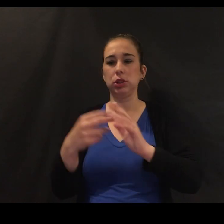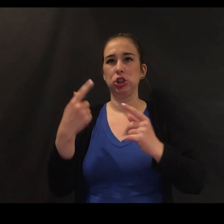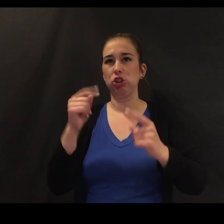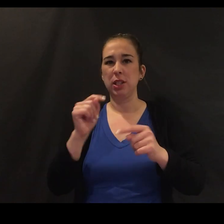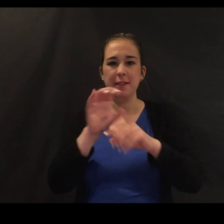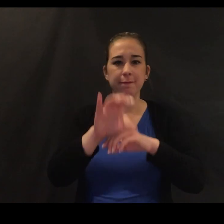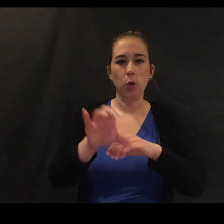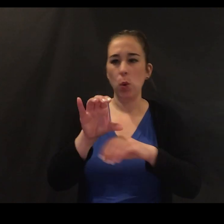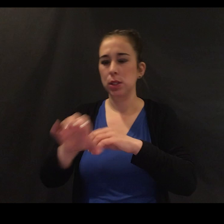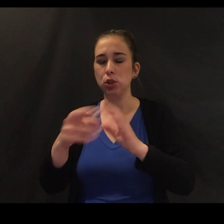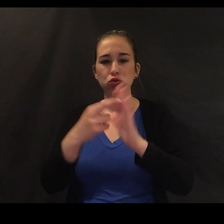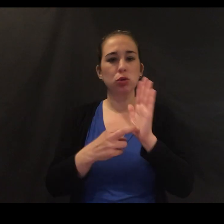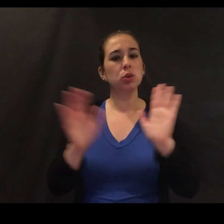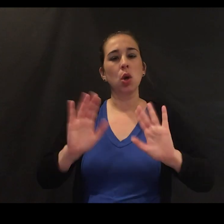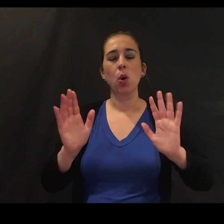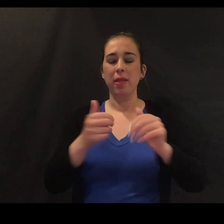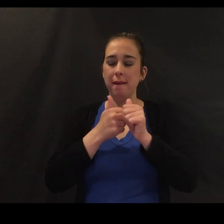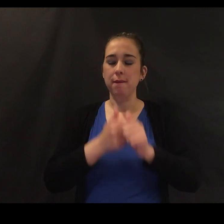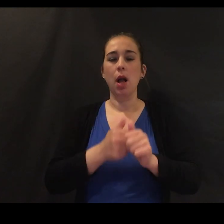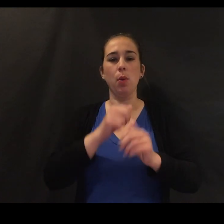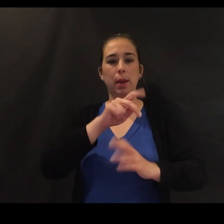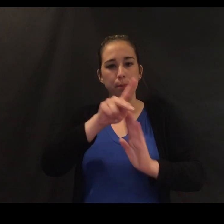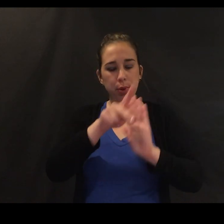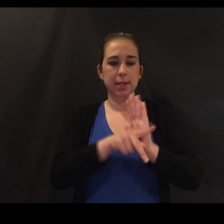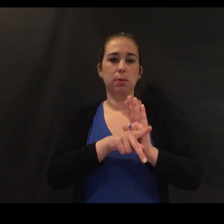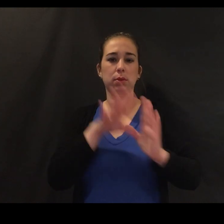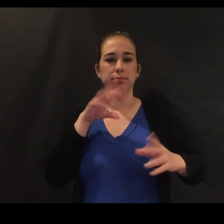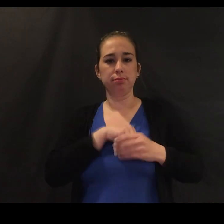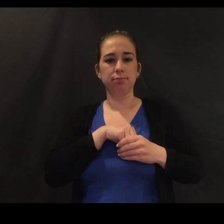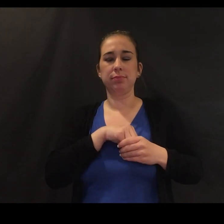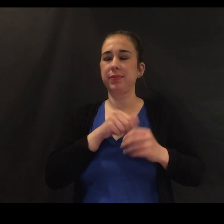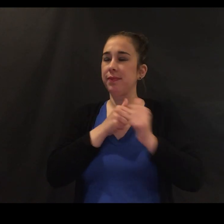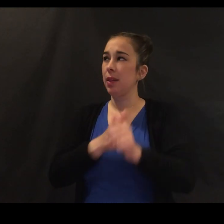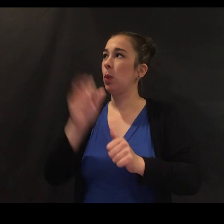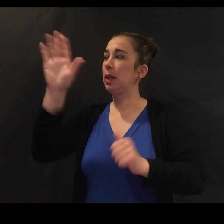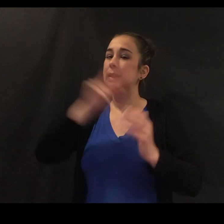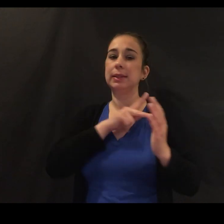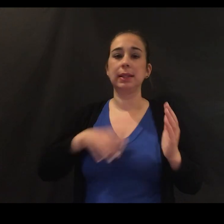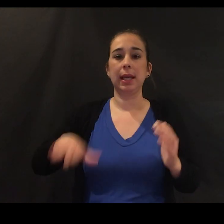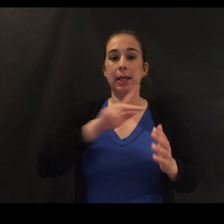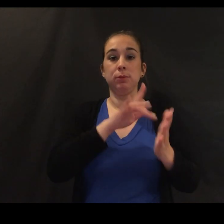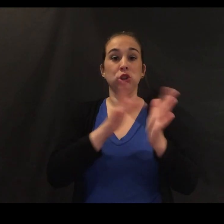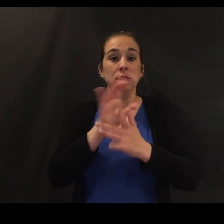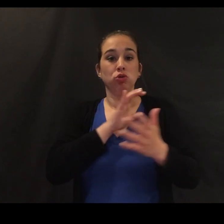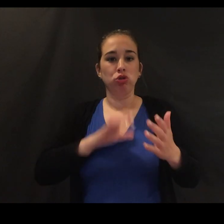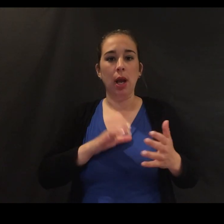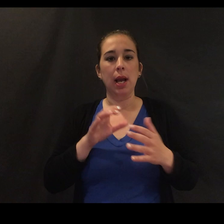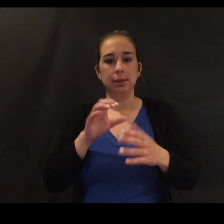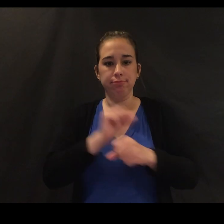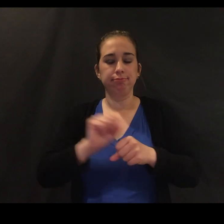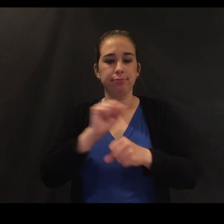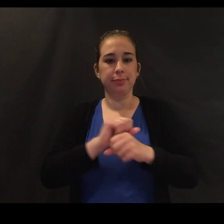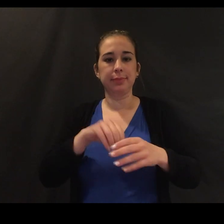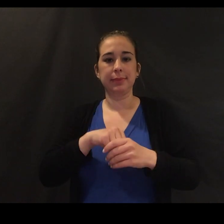They're living by principle, the principles of God's kingdom, Jesus Christ at work inside of them. They focus